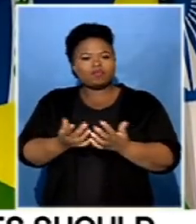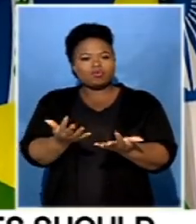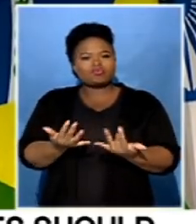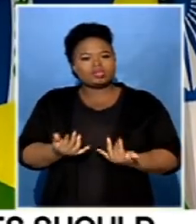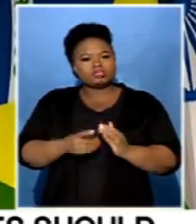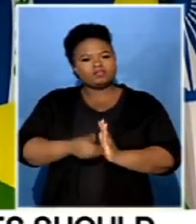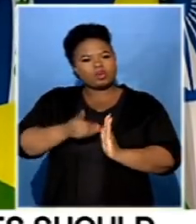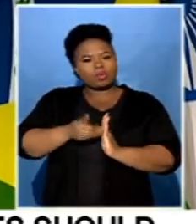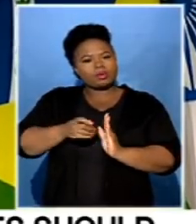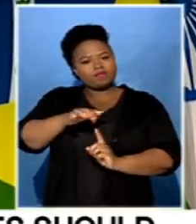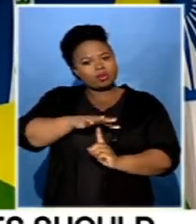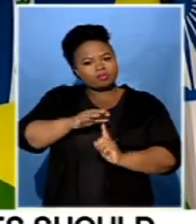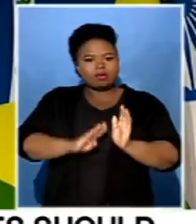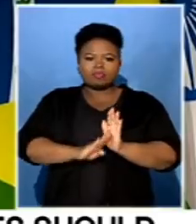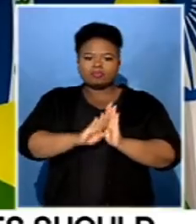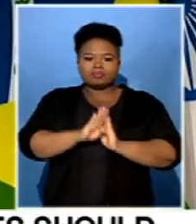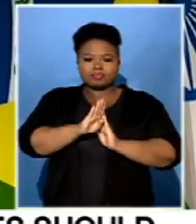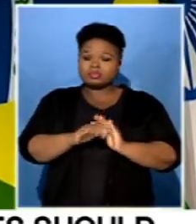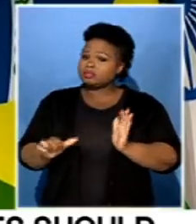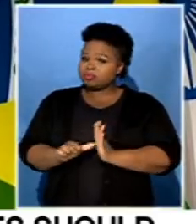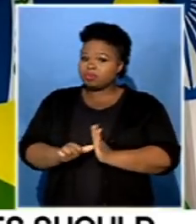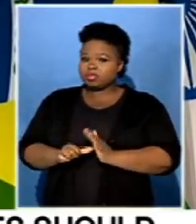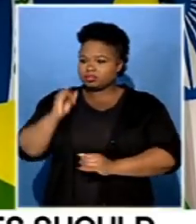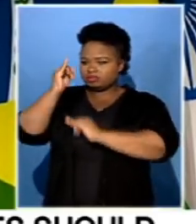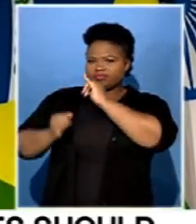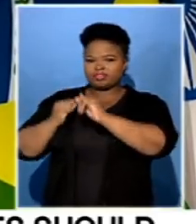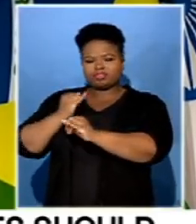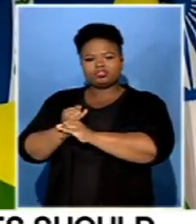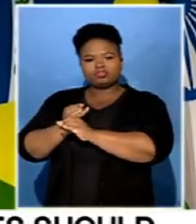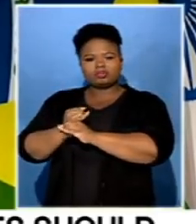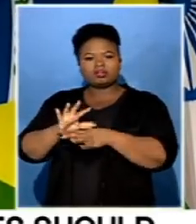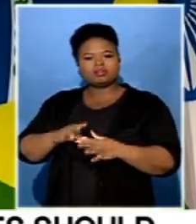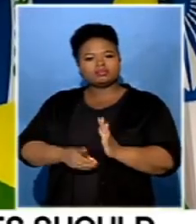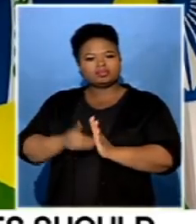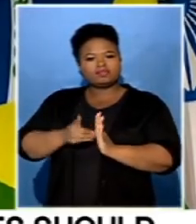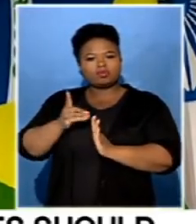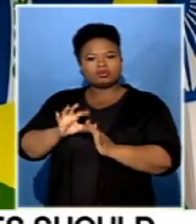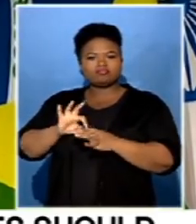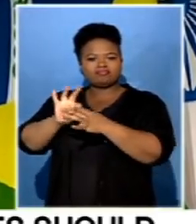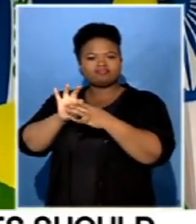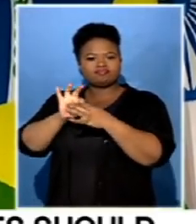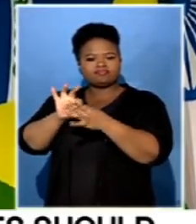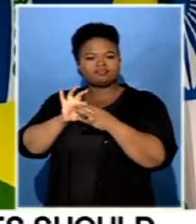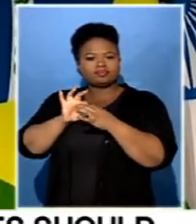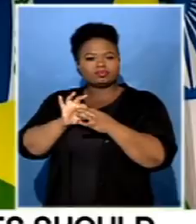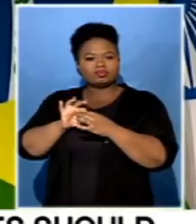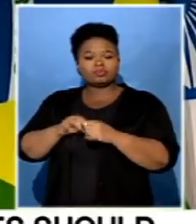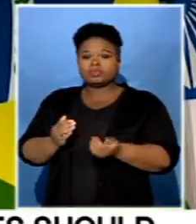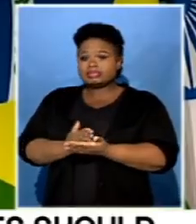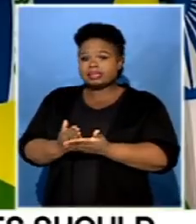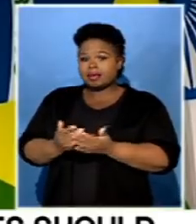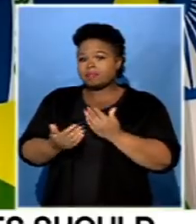development. It is necessary to promote international development cooperation, urge developed countries